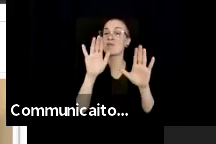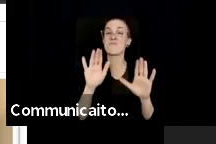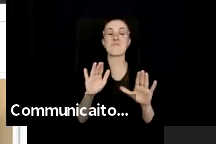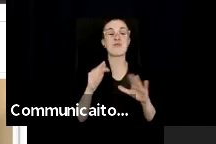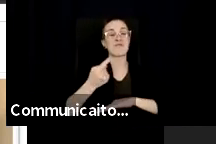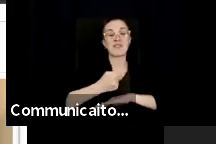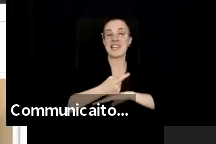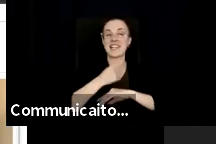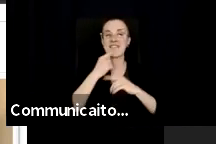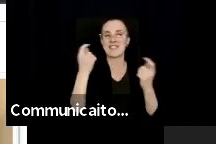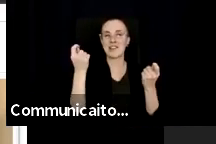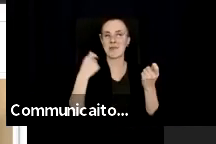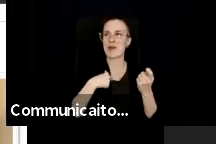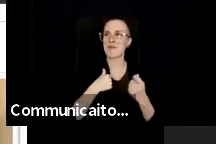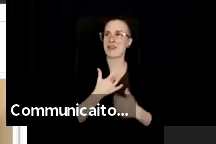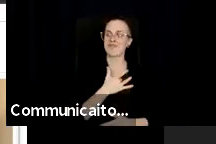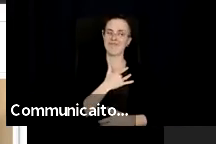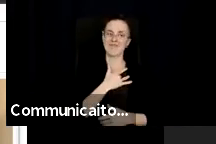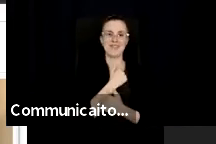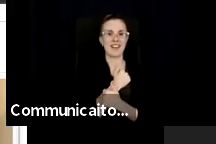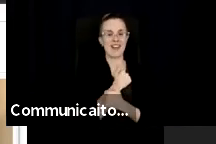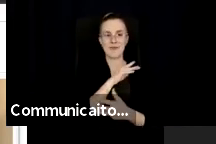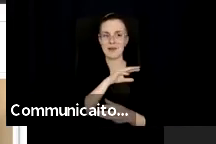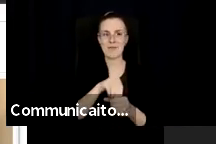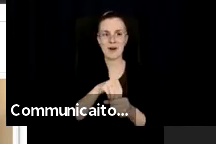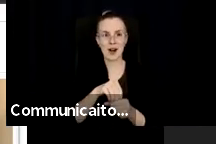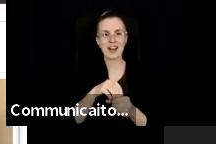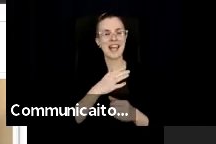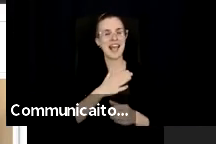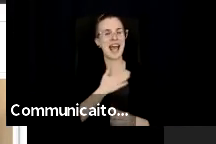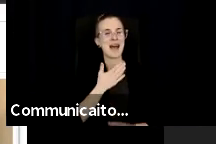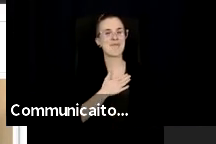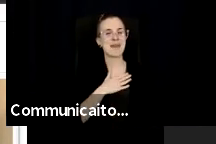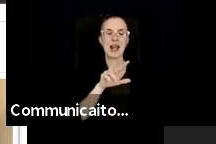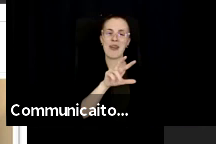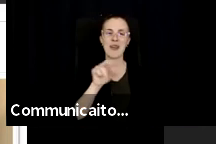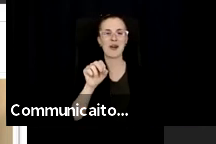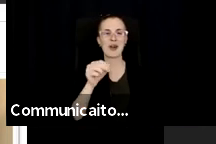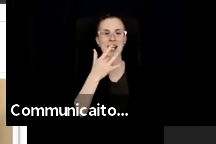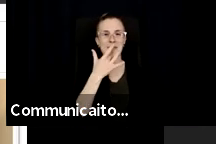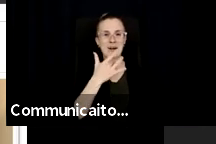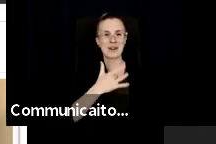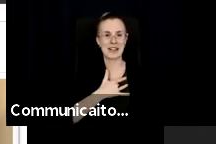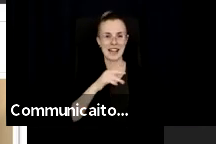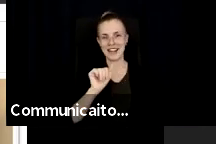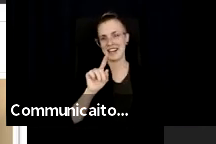being part of the celebration. Happy 30th birthday, ADA.